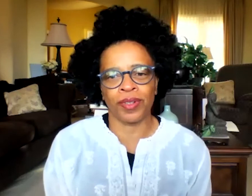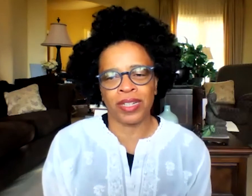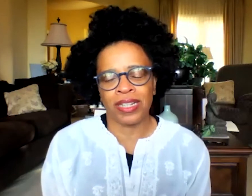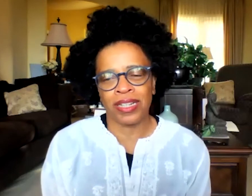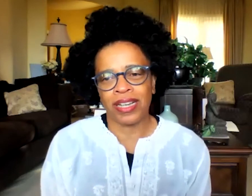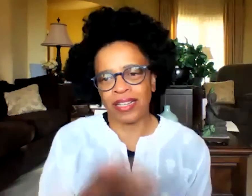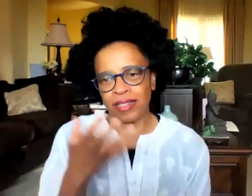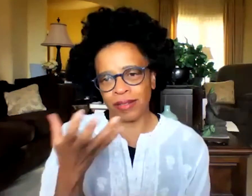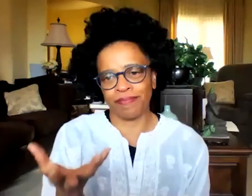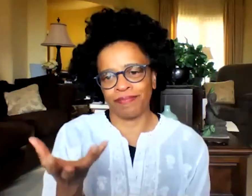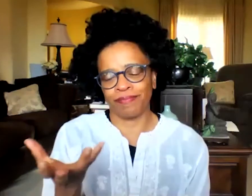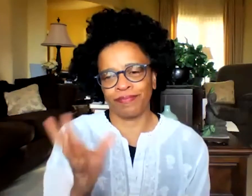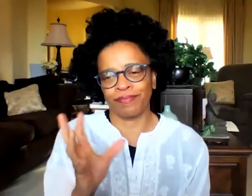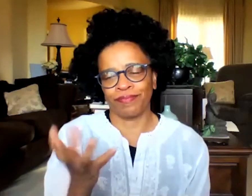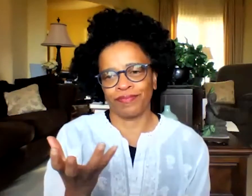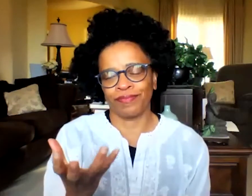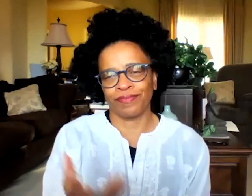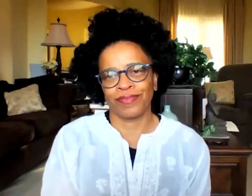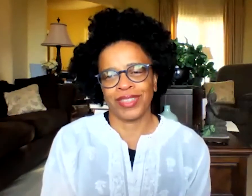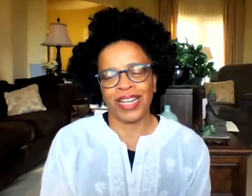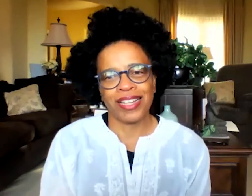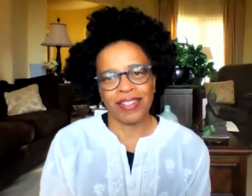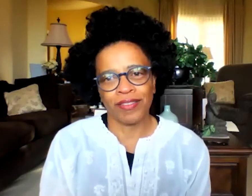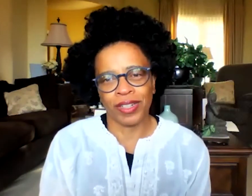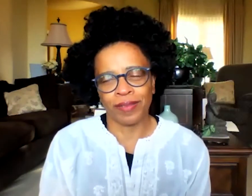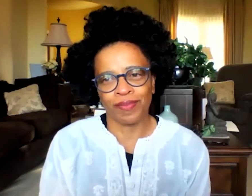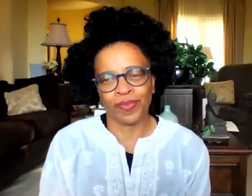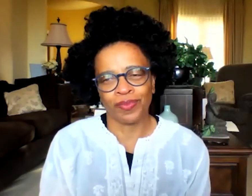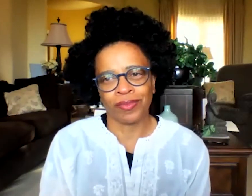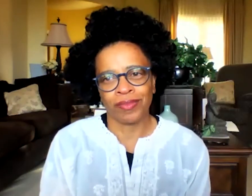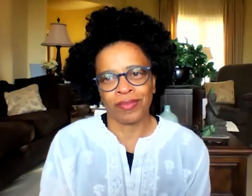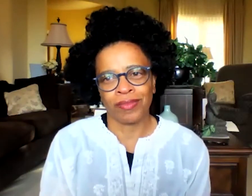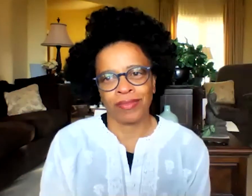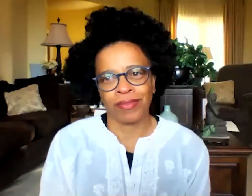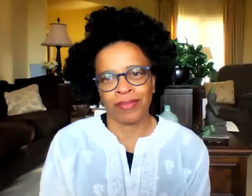I wrote as a kind of a